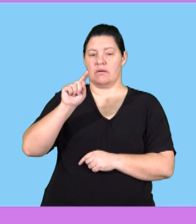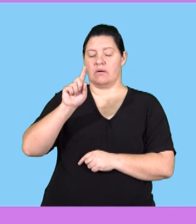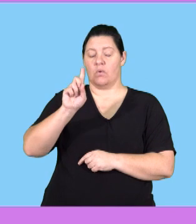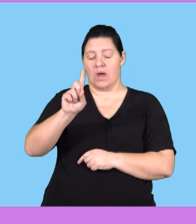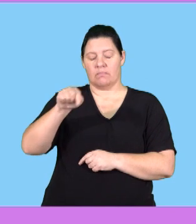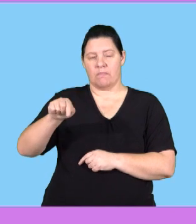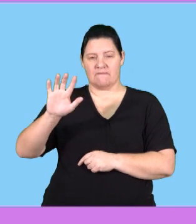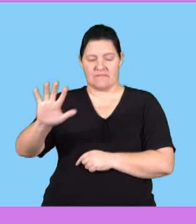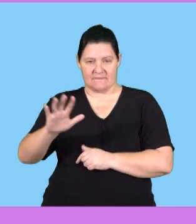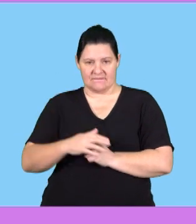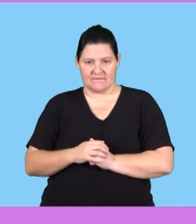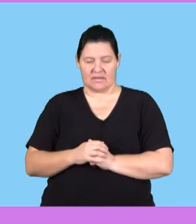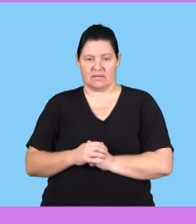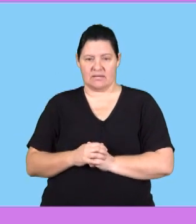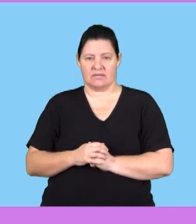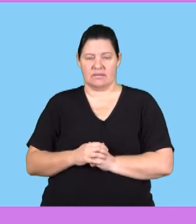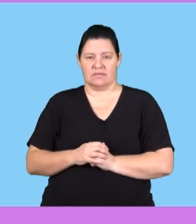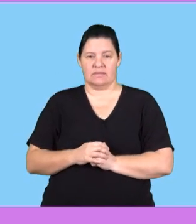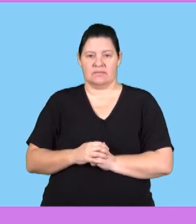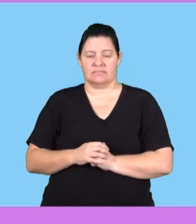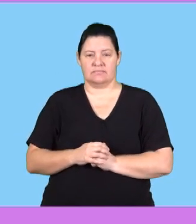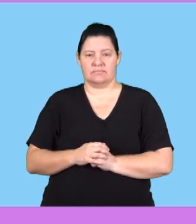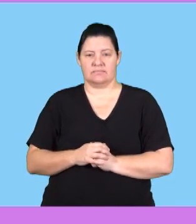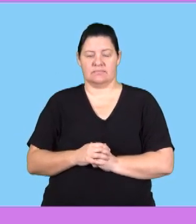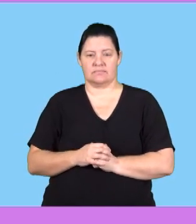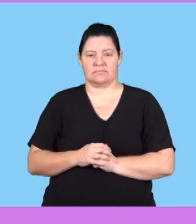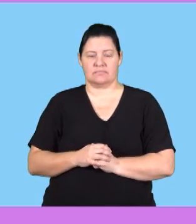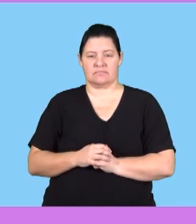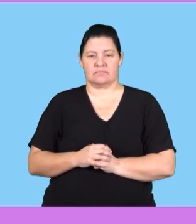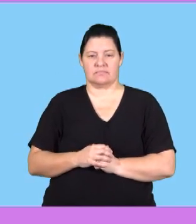divided by 1.5.